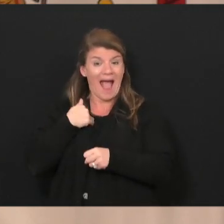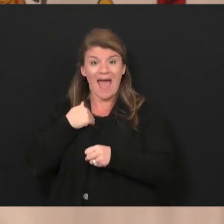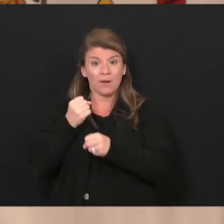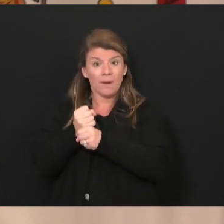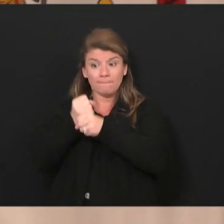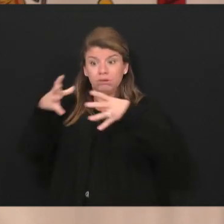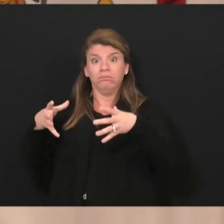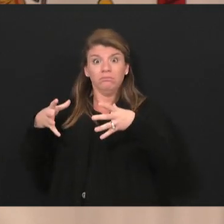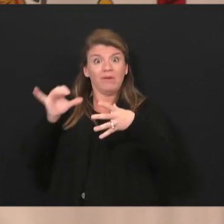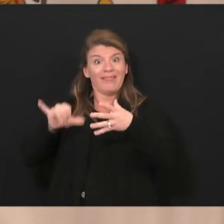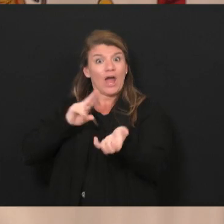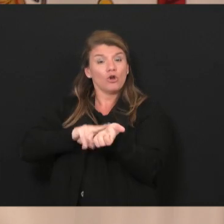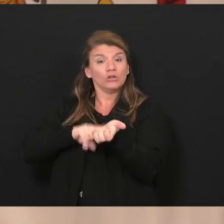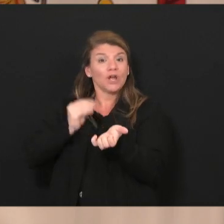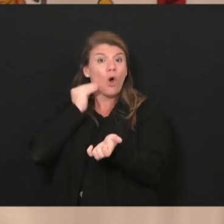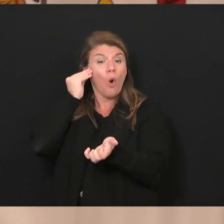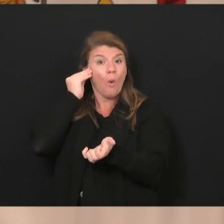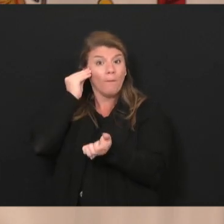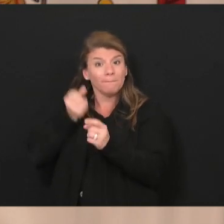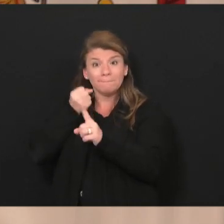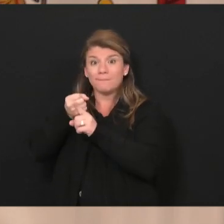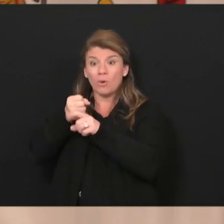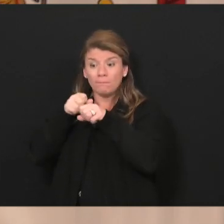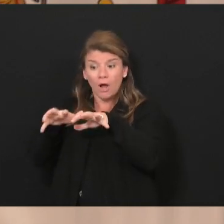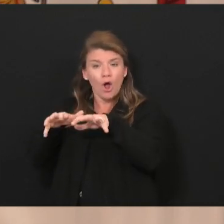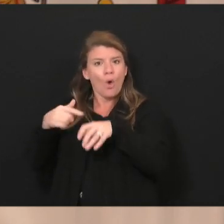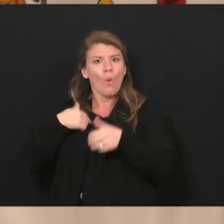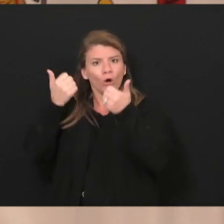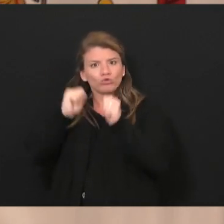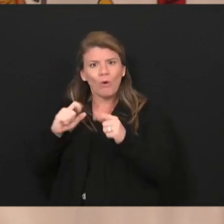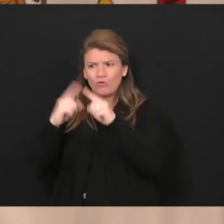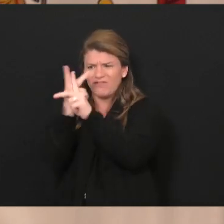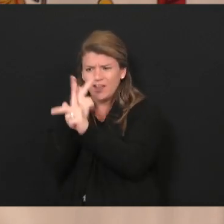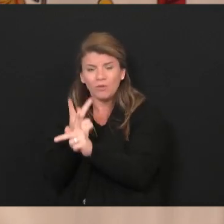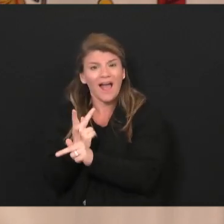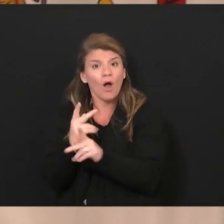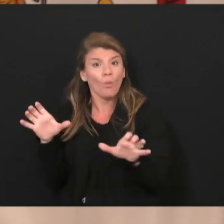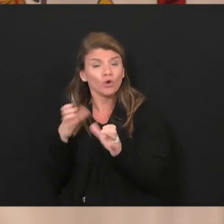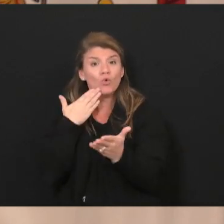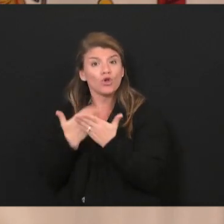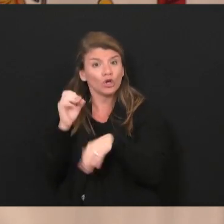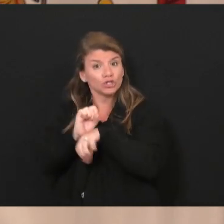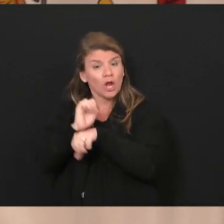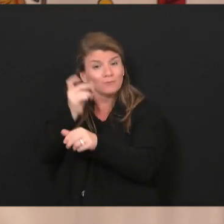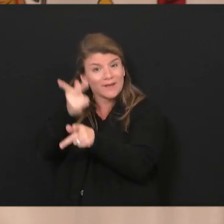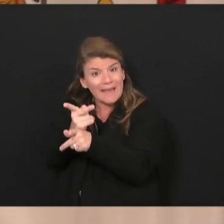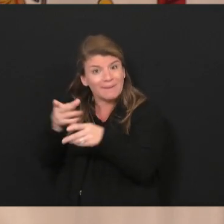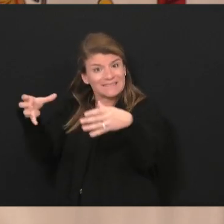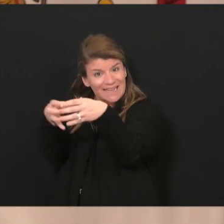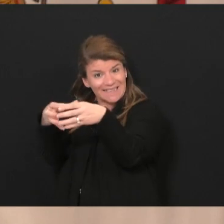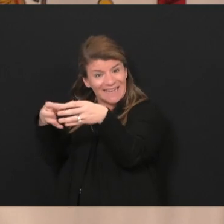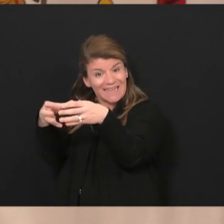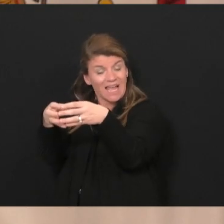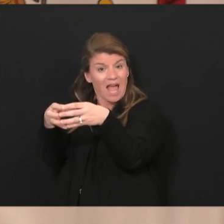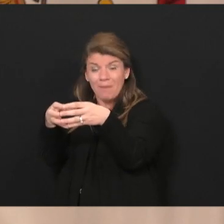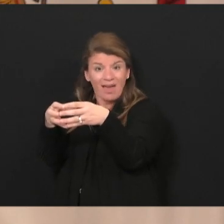nursing home there. And we're trying to get our arms around it, and we're doing a pretty decent job, but it could have been super, you know, tragic.